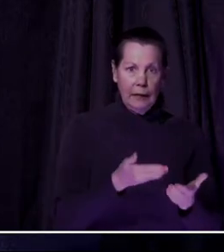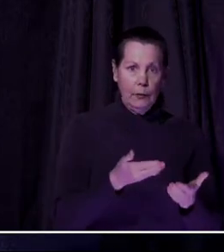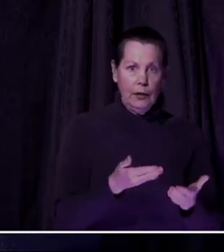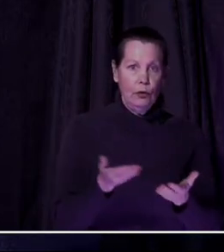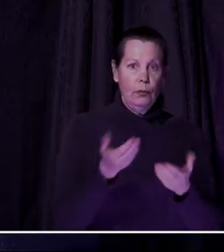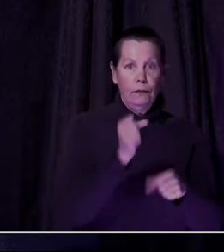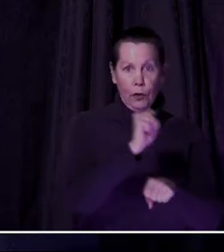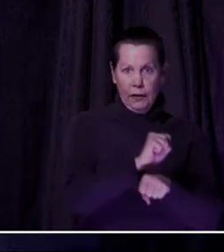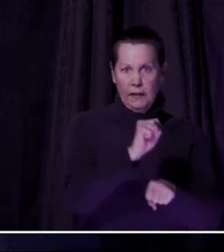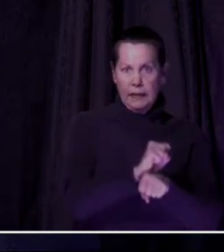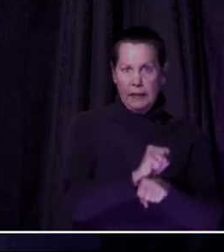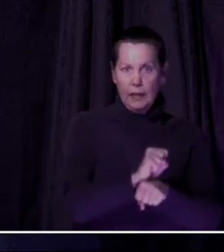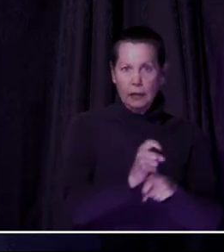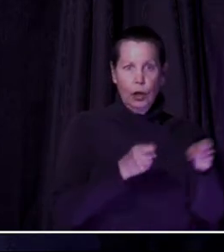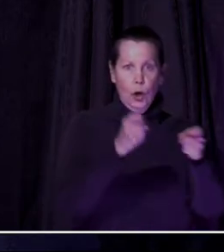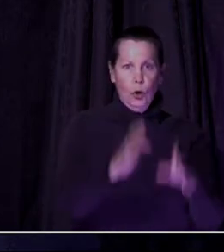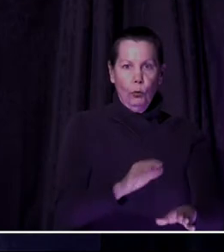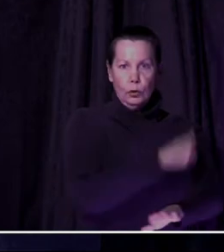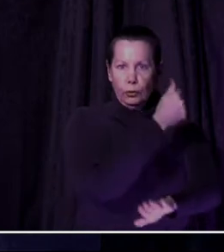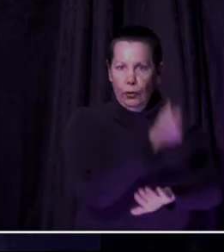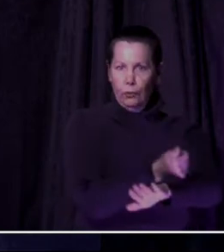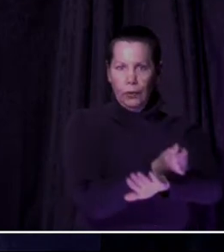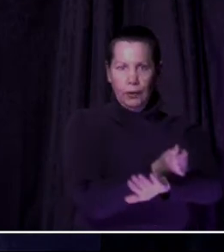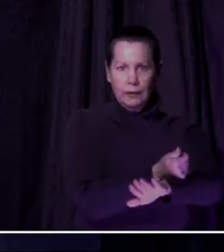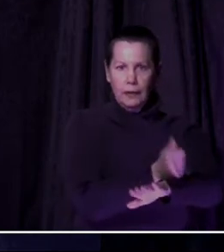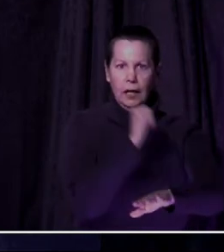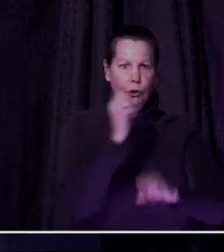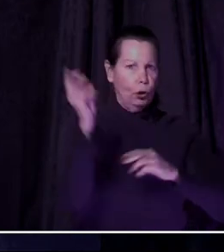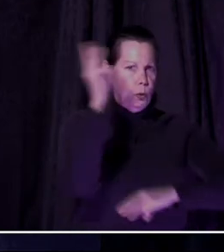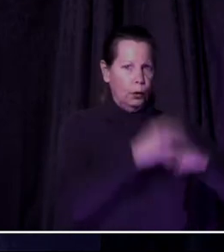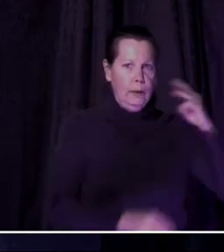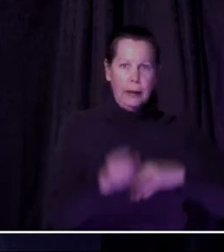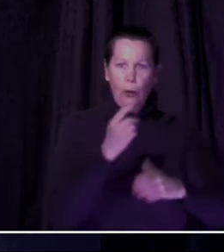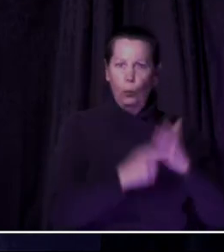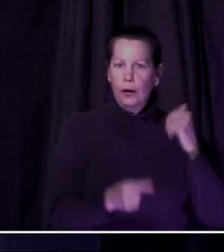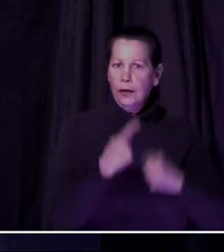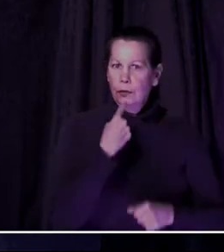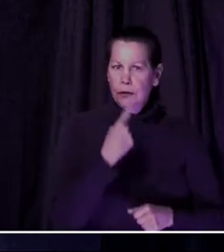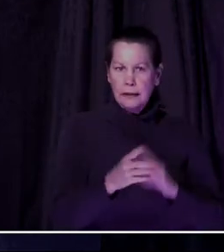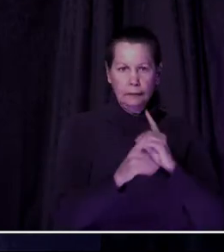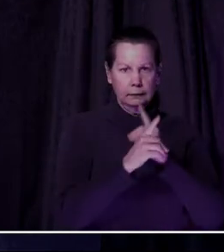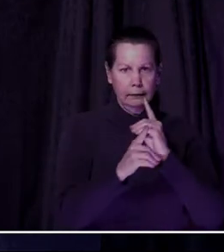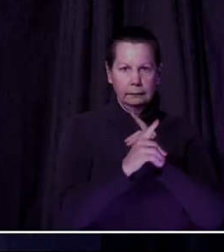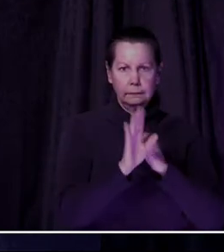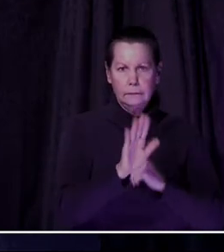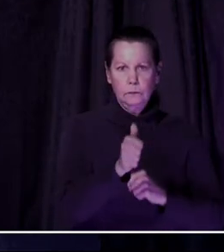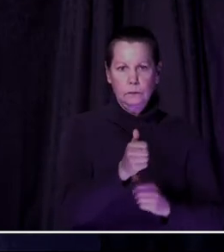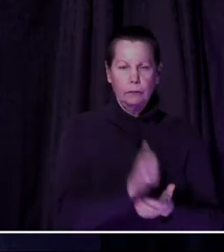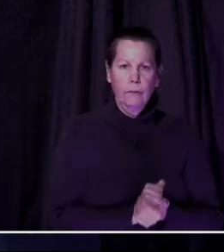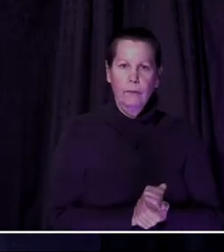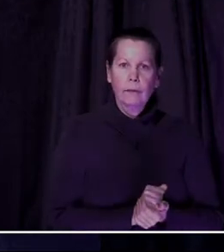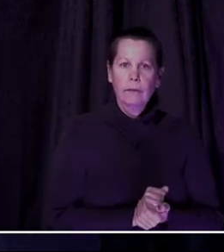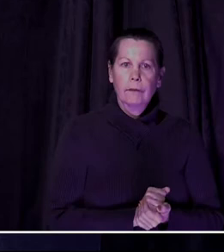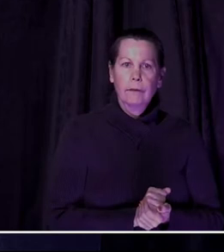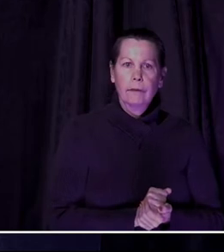synagogues and rulers and authorities, don't worry about what you should defend yourselves or what you should